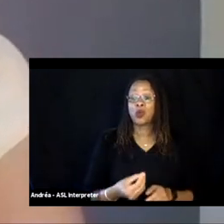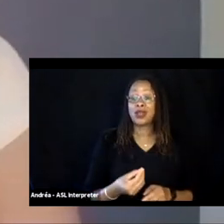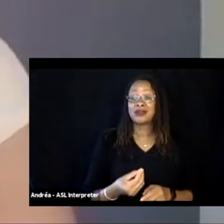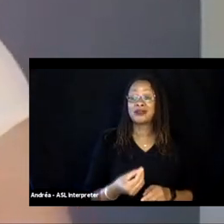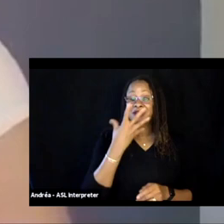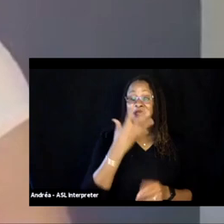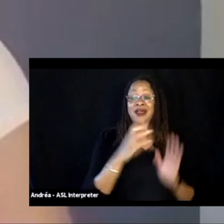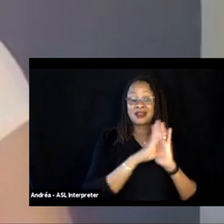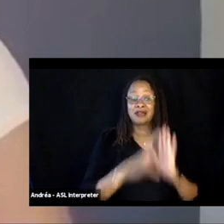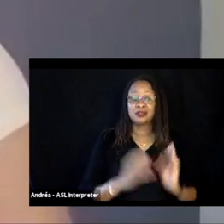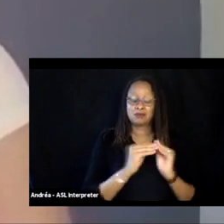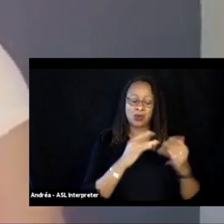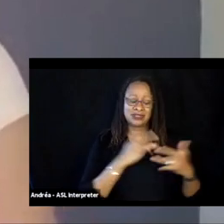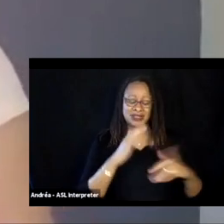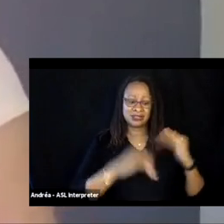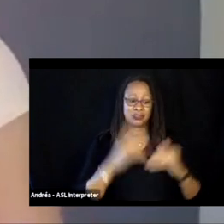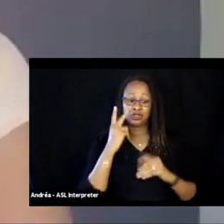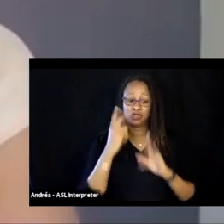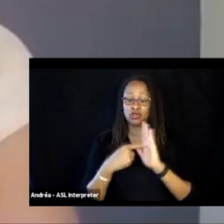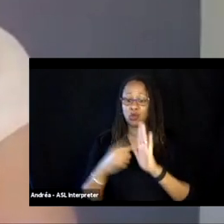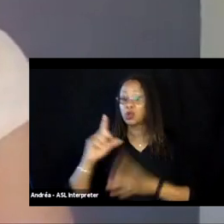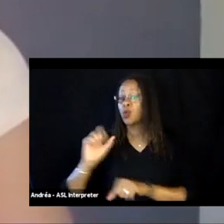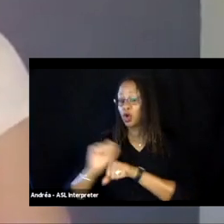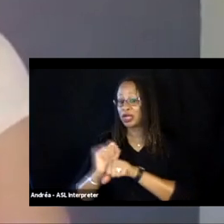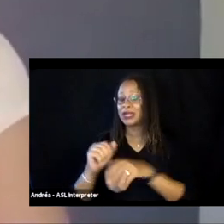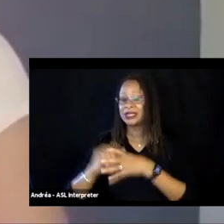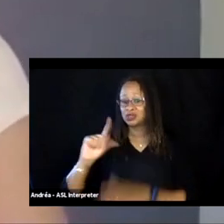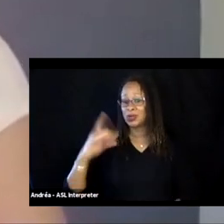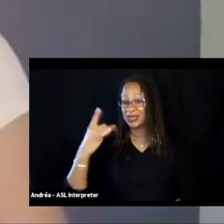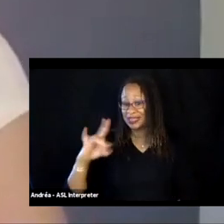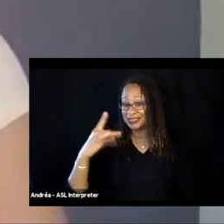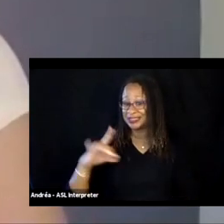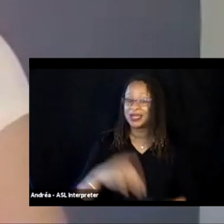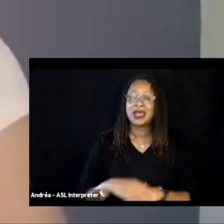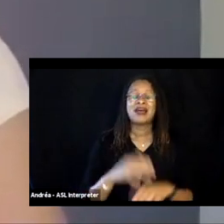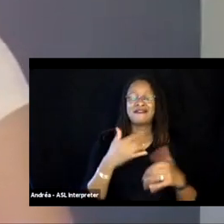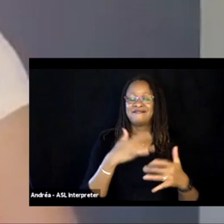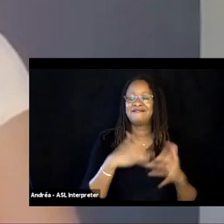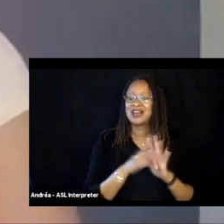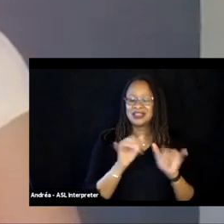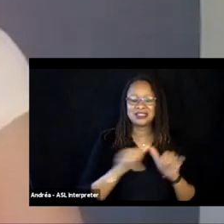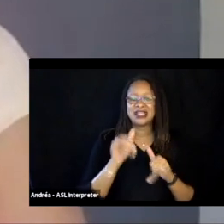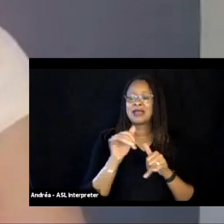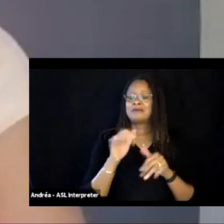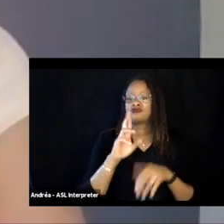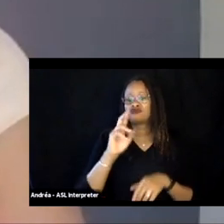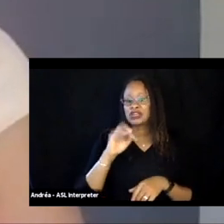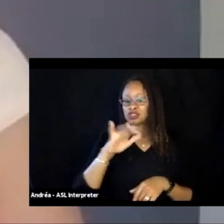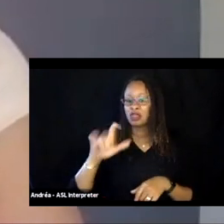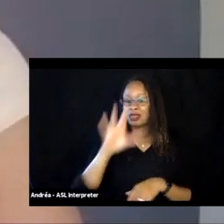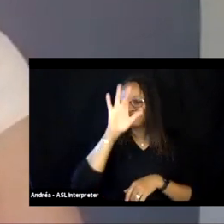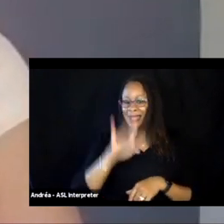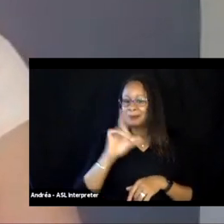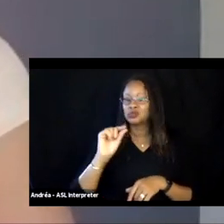likely than characters of color to be shown working in 2018. We also find this same racial gap in 2019.